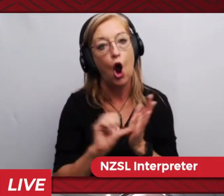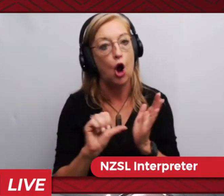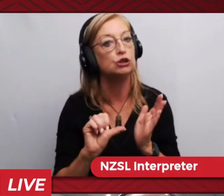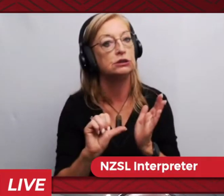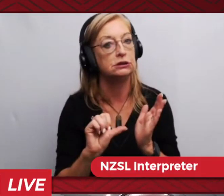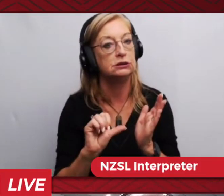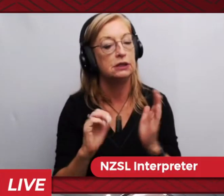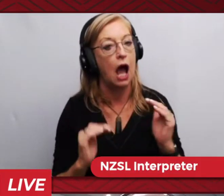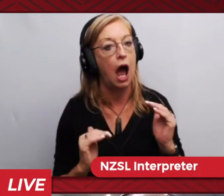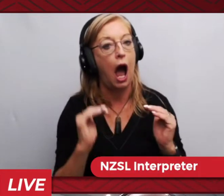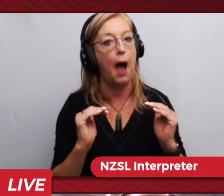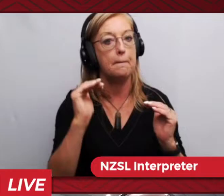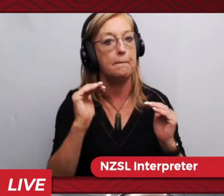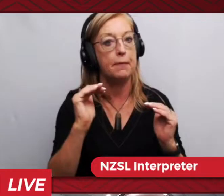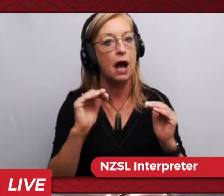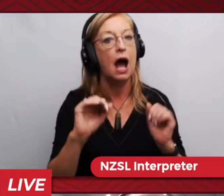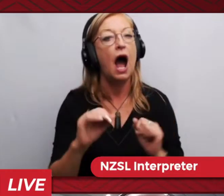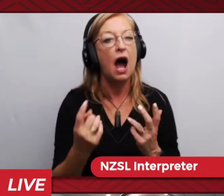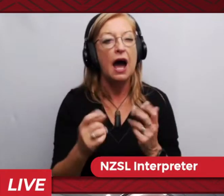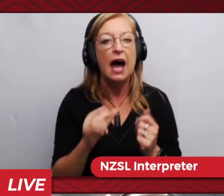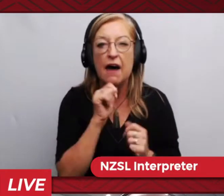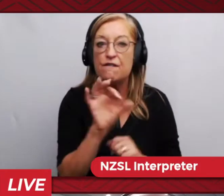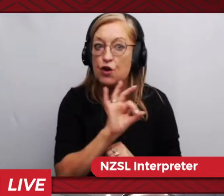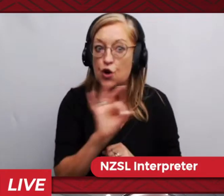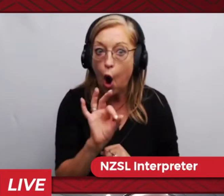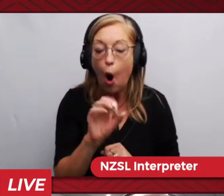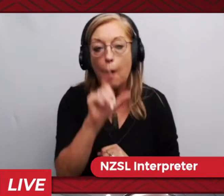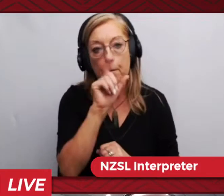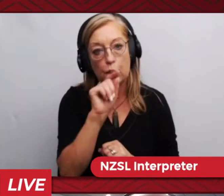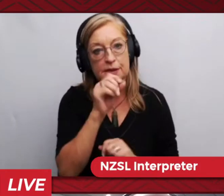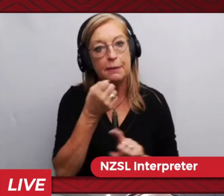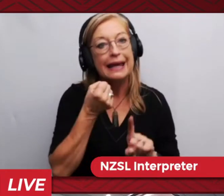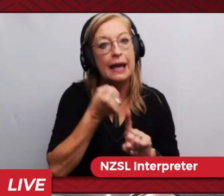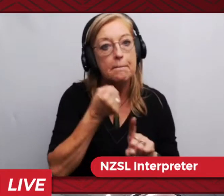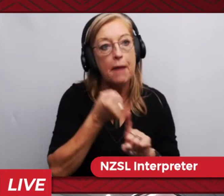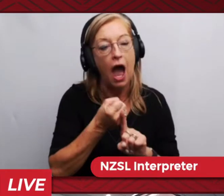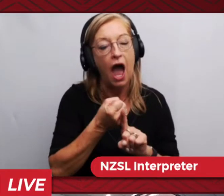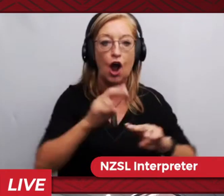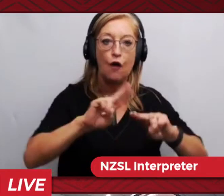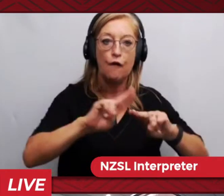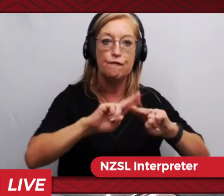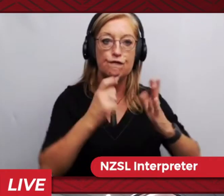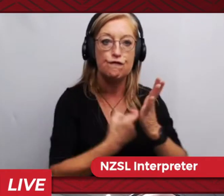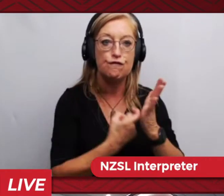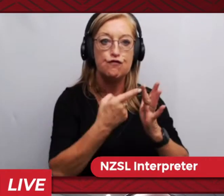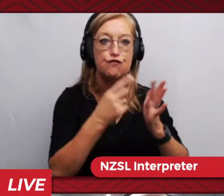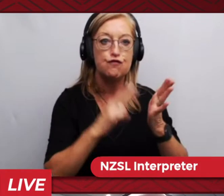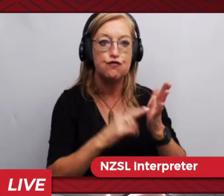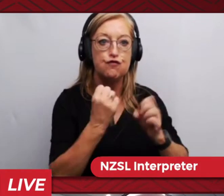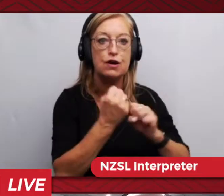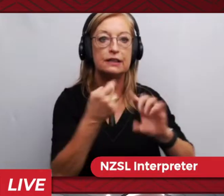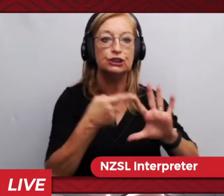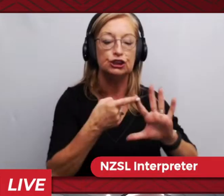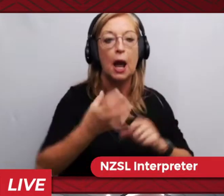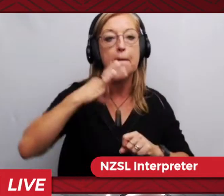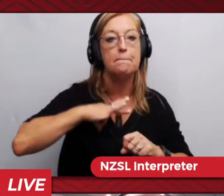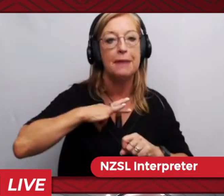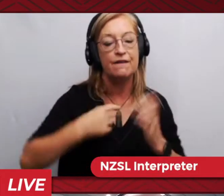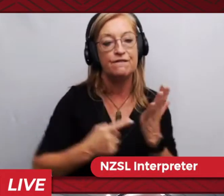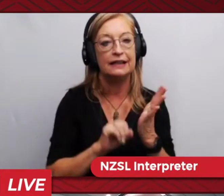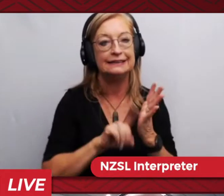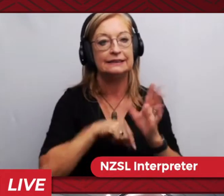tax kind of area. And, we're not tax experts, but we try to avoid any kind